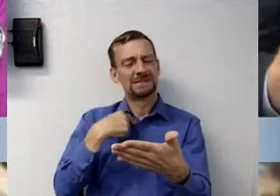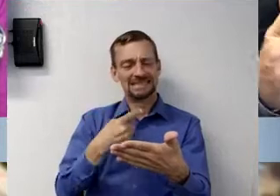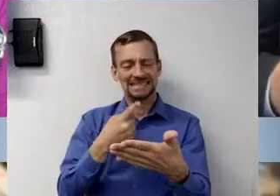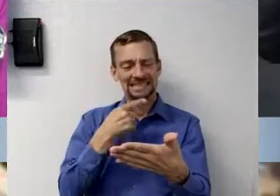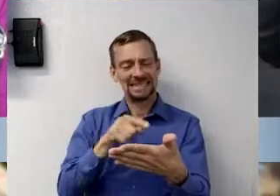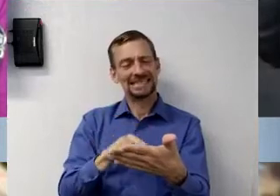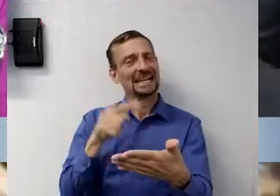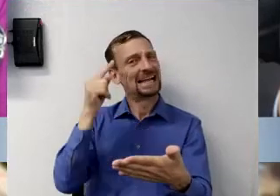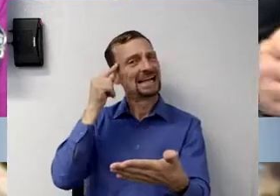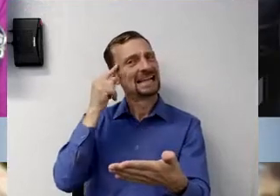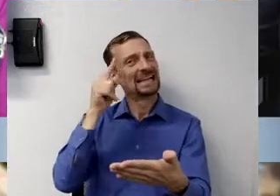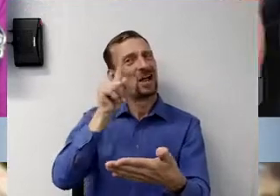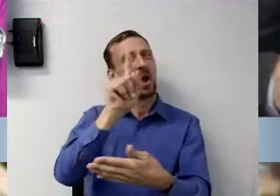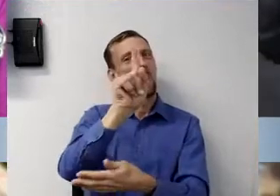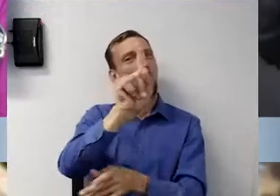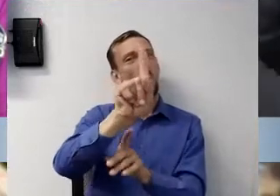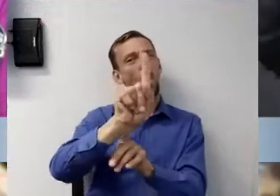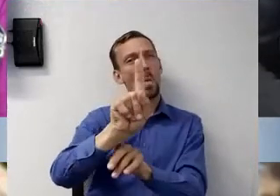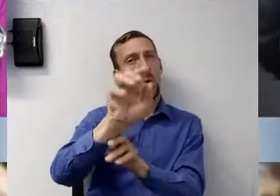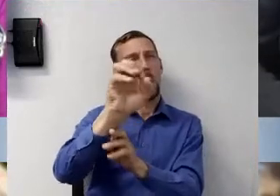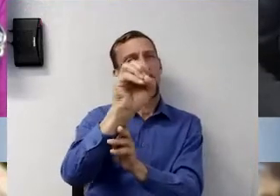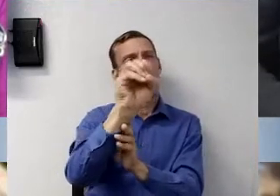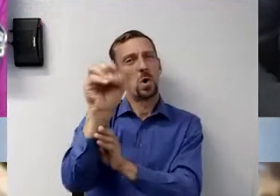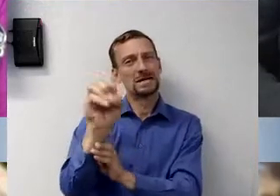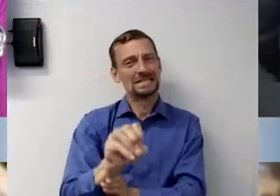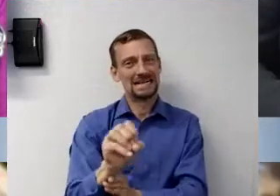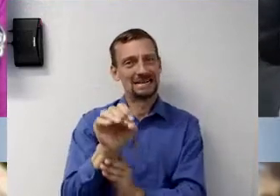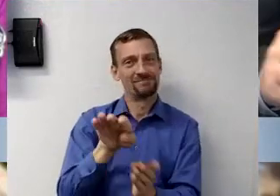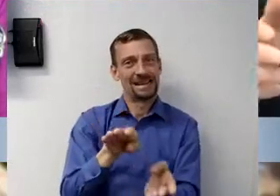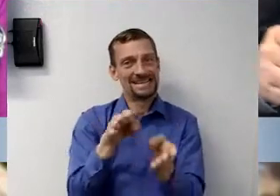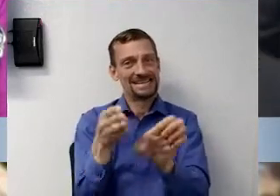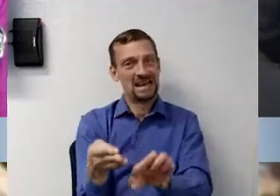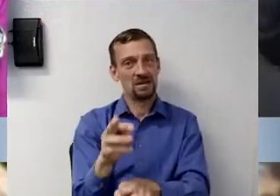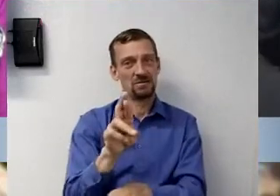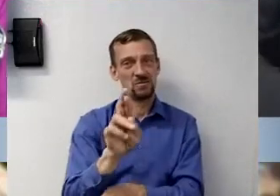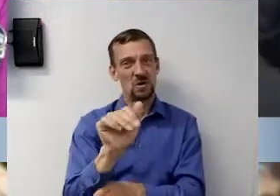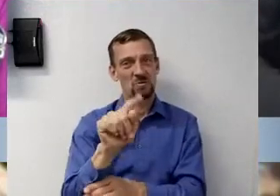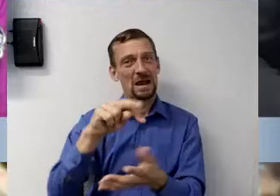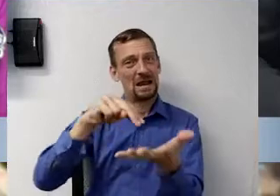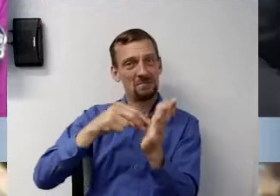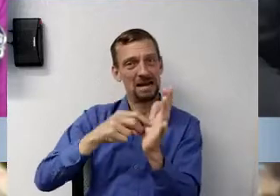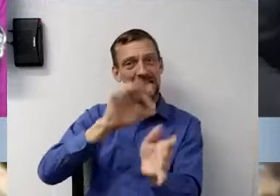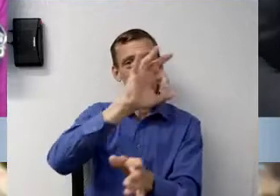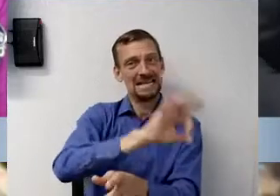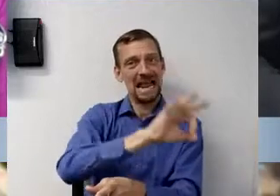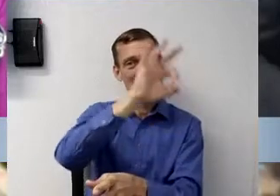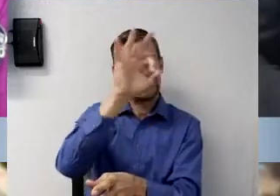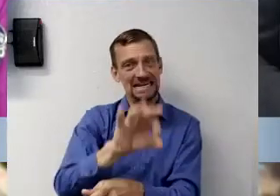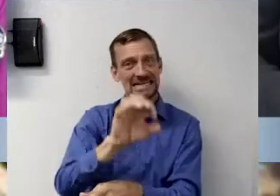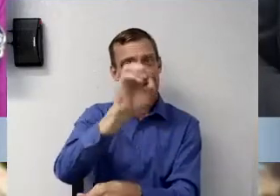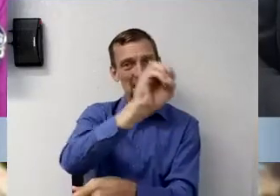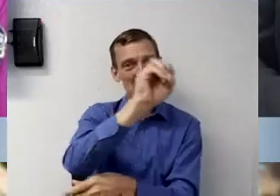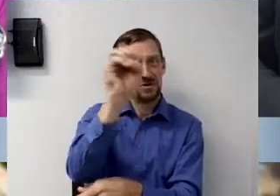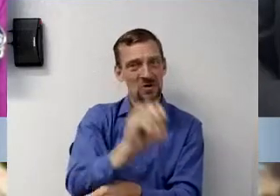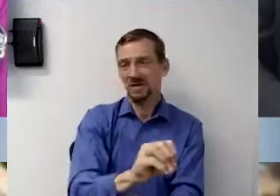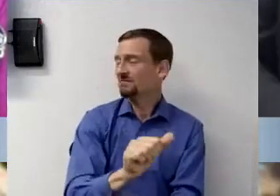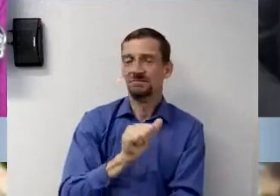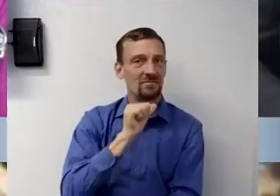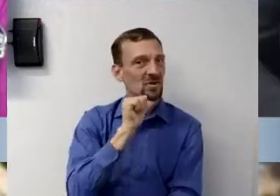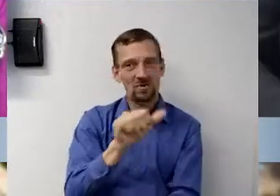be somewhere around 1% cumulatively, and meaning that 99% of those people that are infected don't